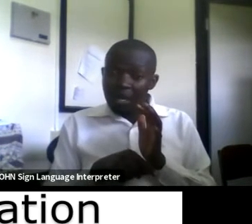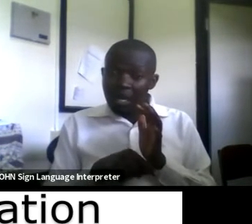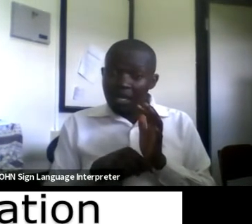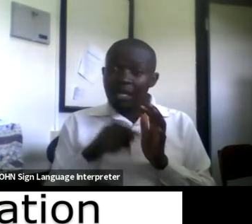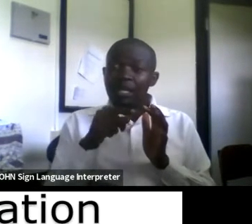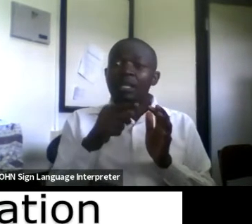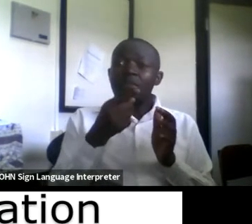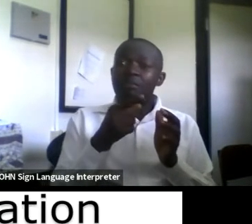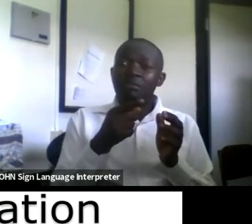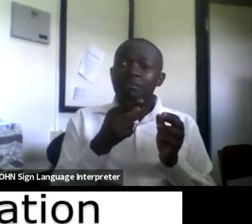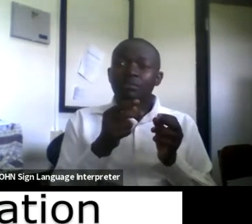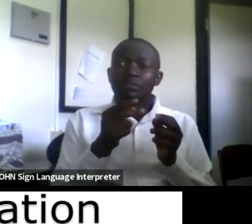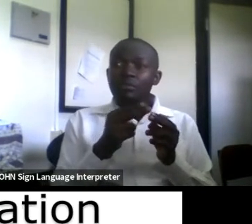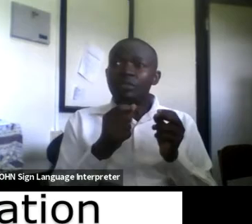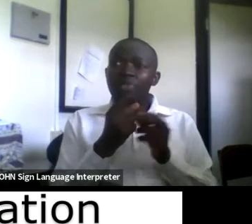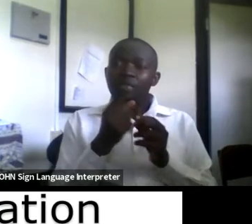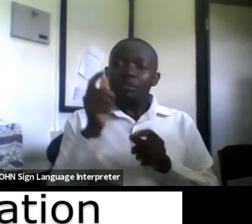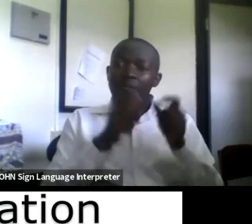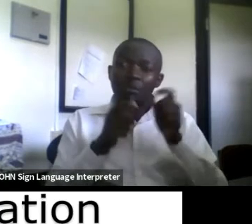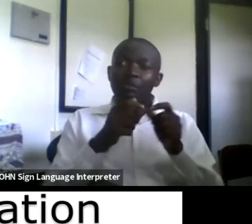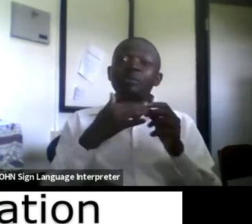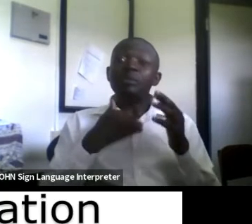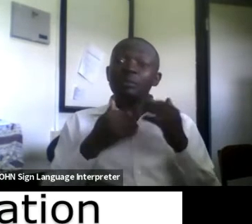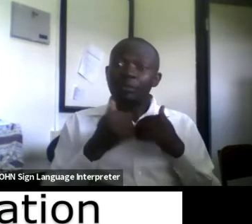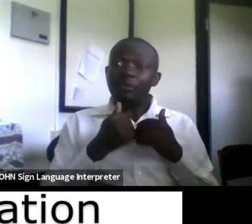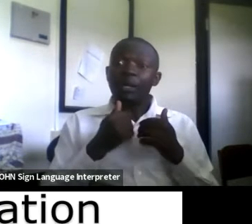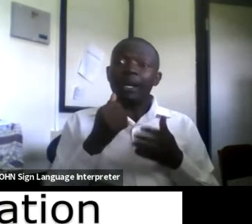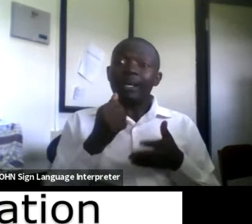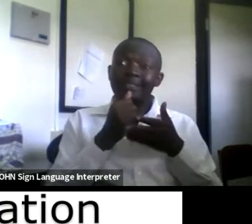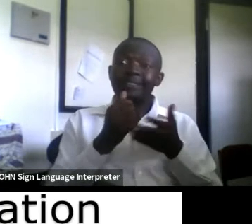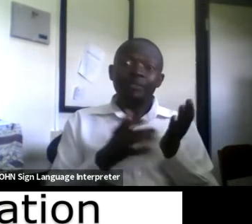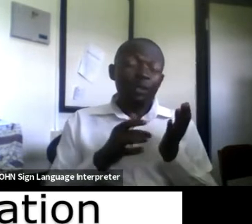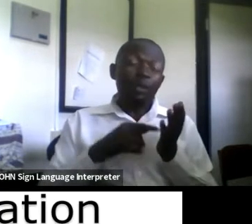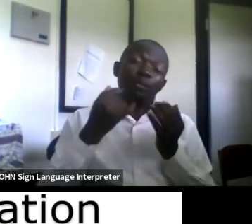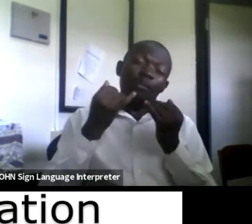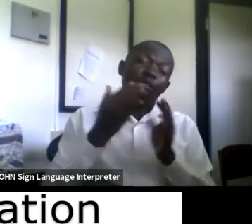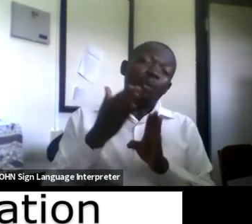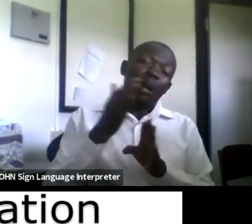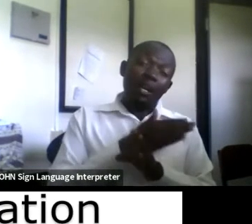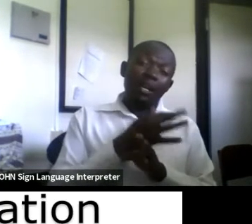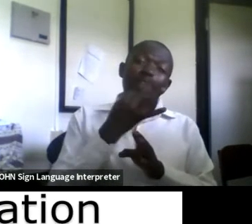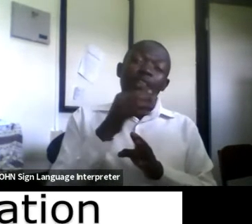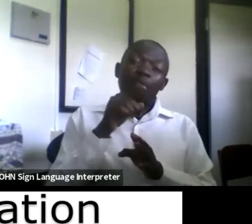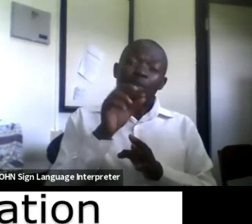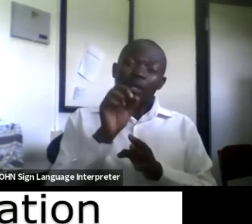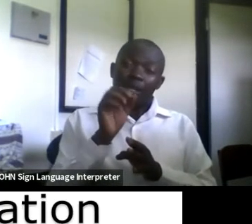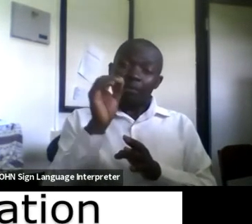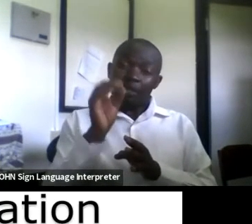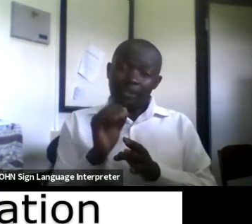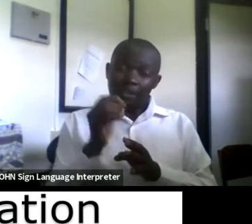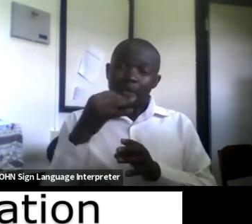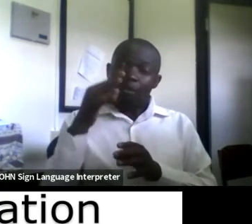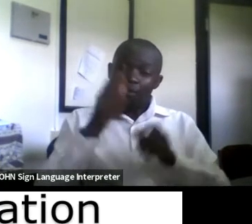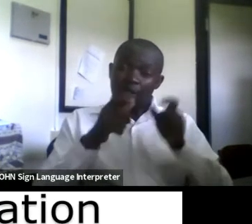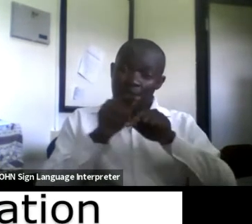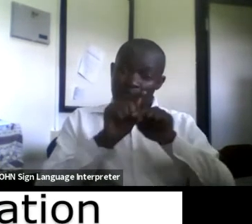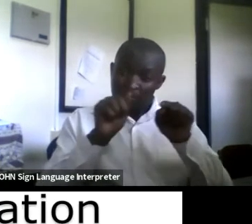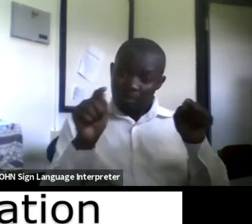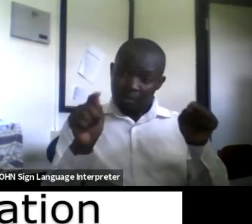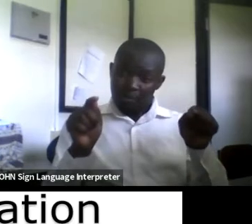people who require assistive technology. We said earlier that 3.8% of the people of